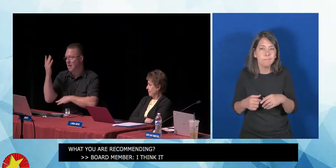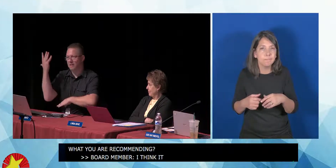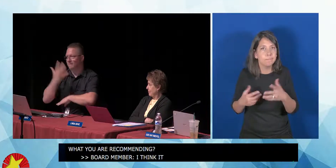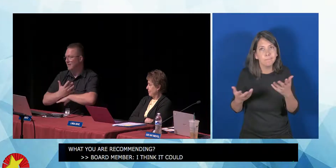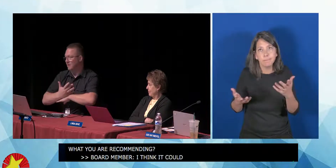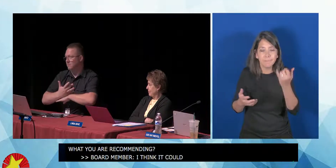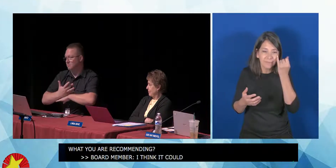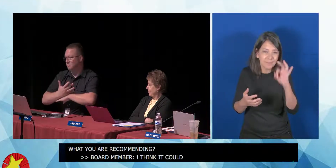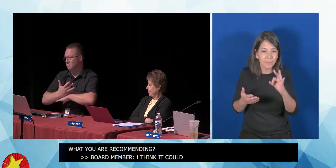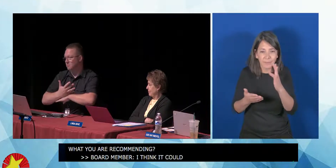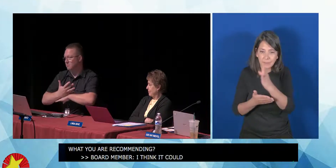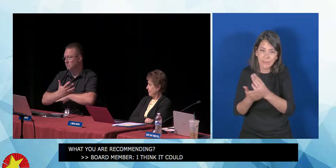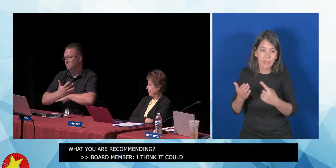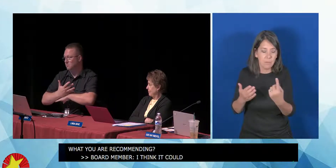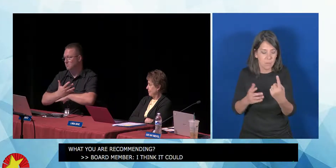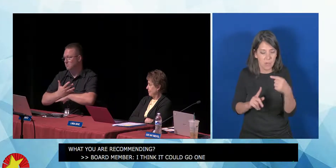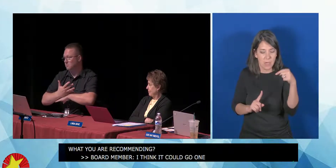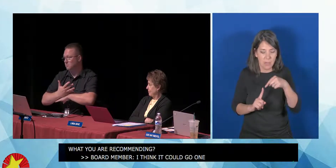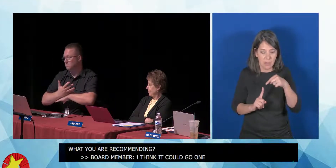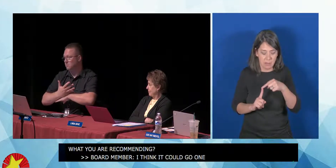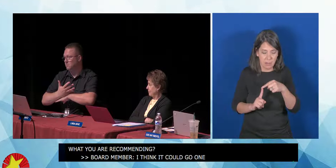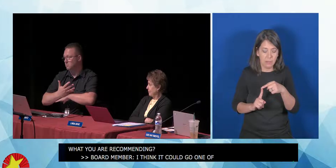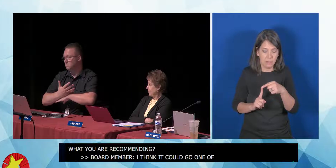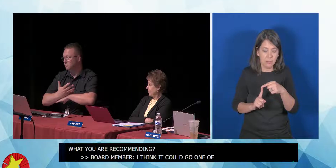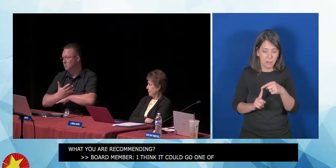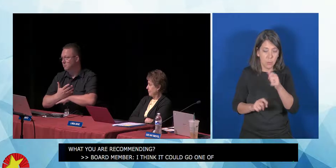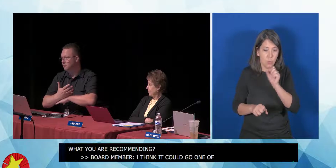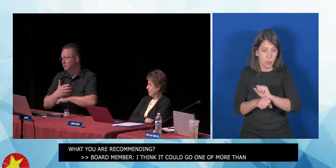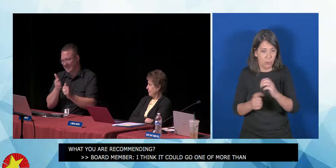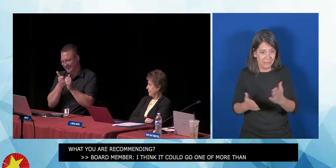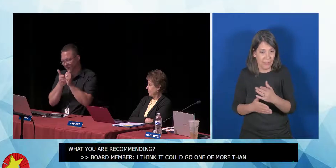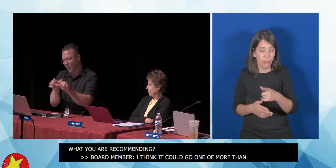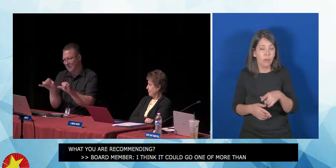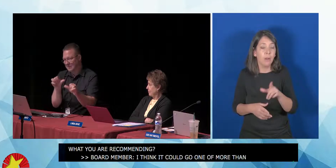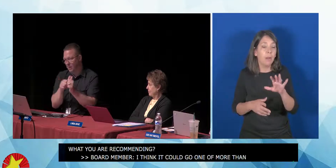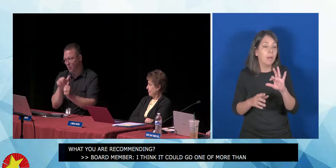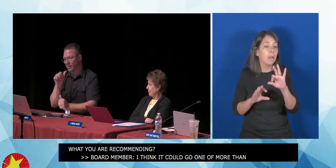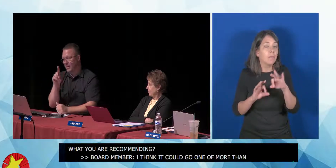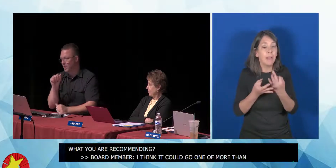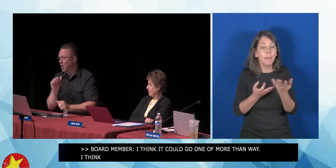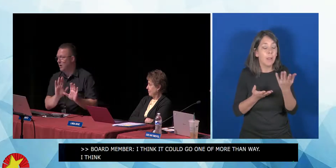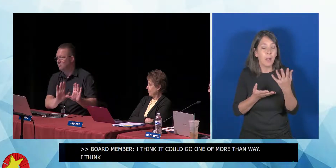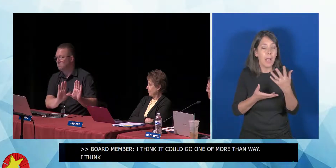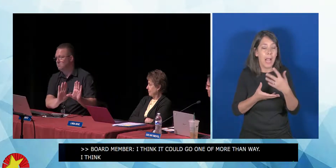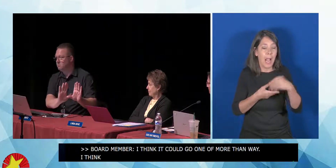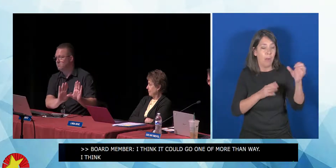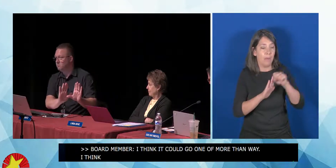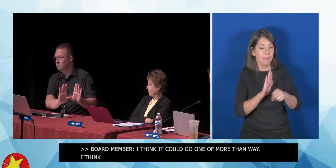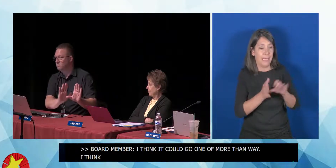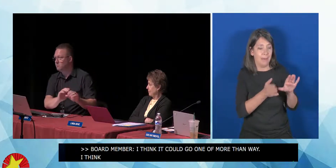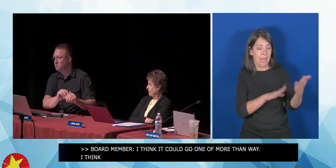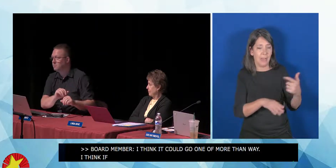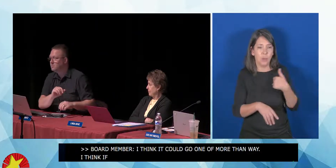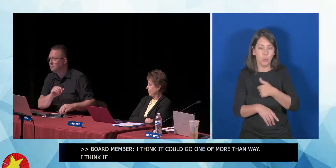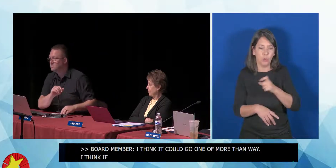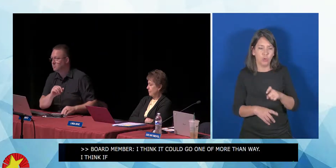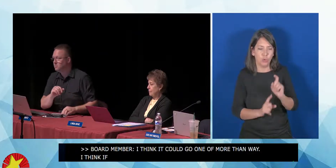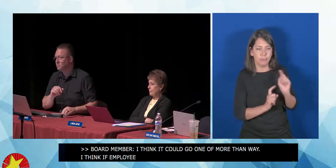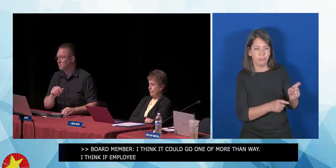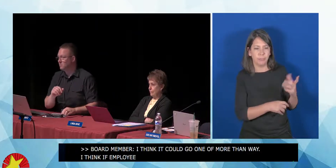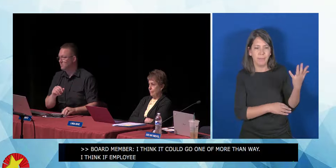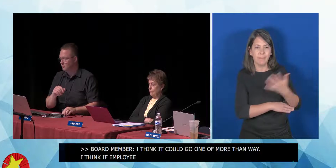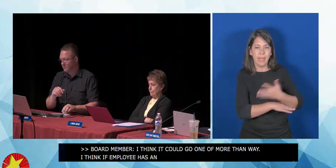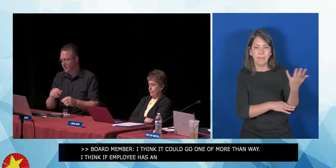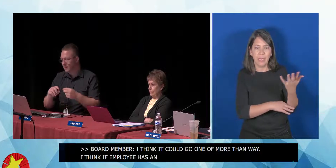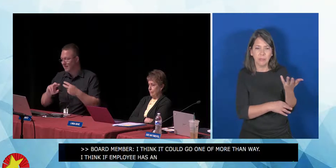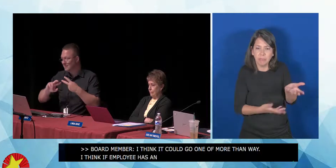has an out-of-state death, I think that they should automatically be given 5 days, which would be in compliance with